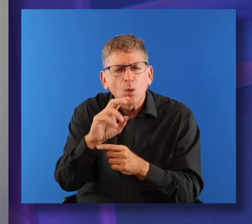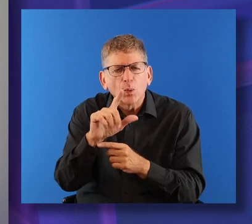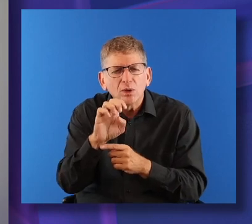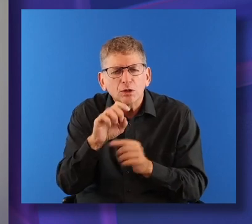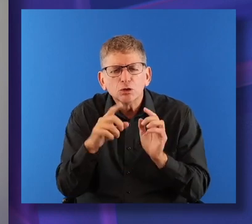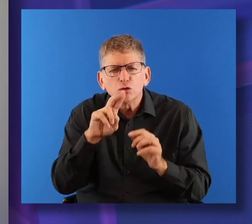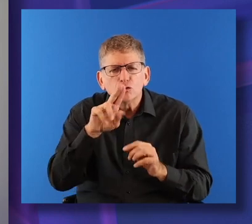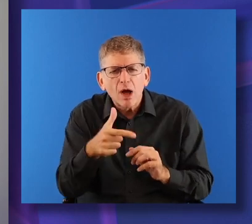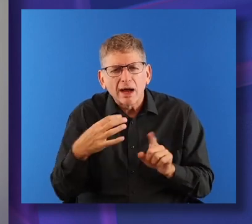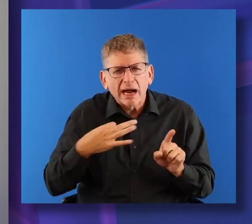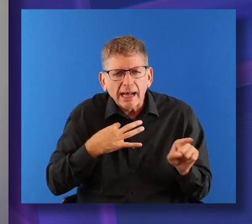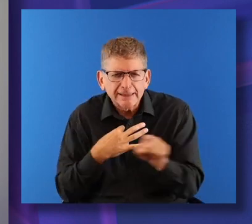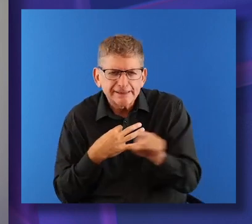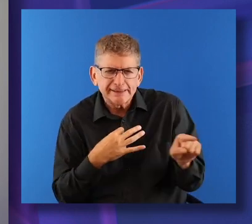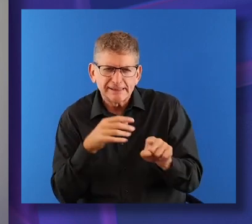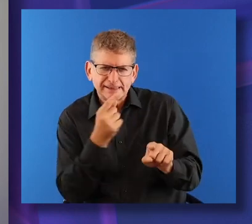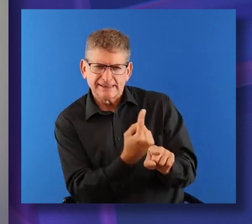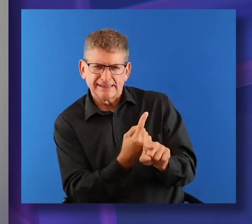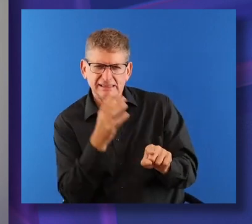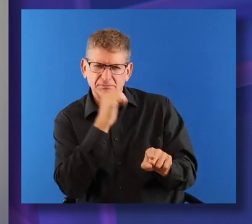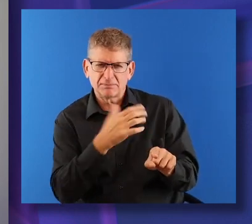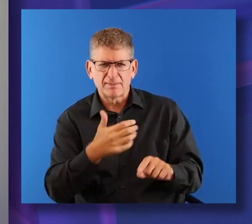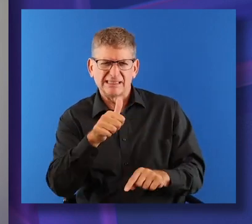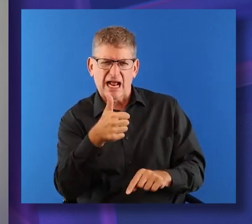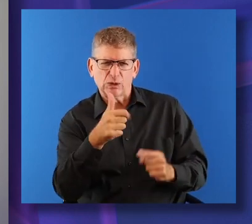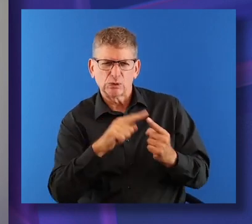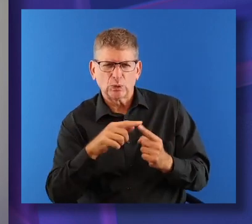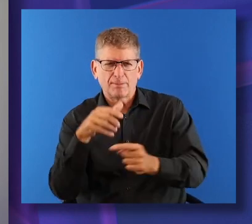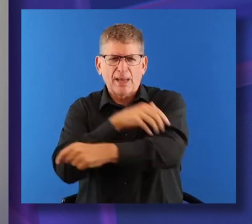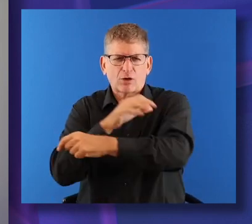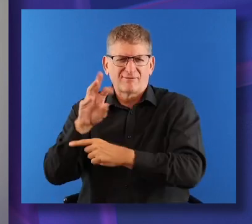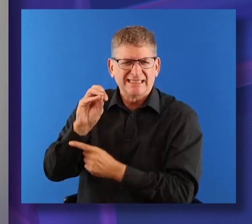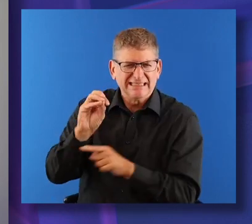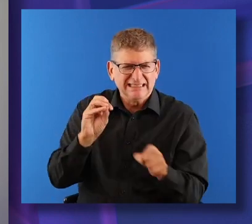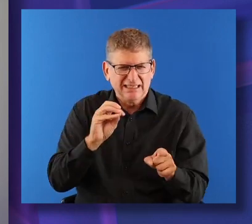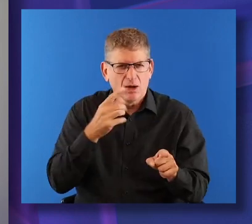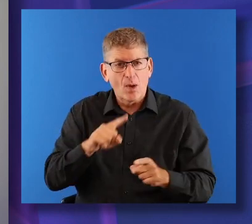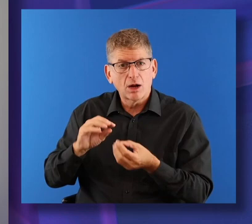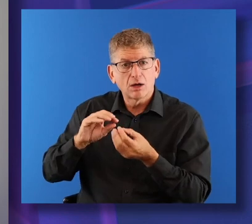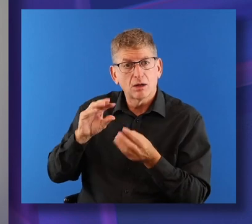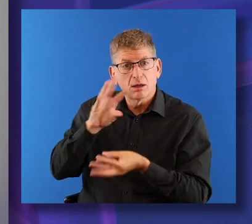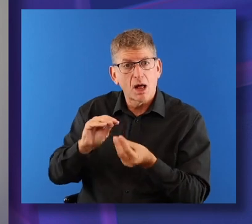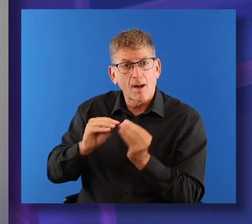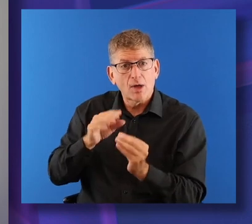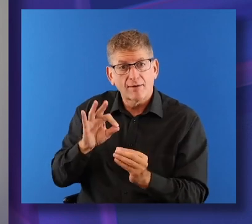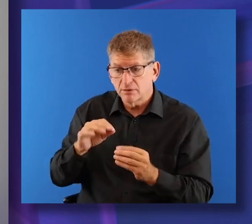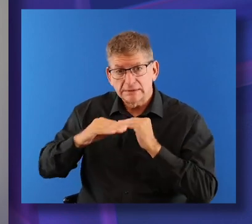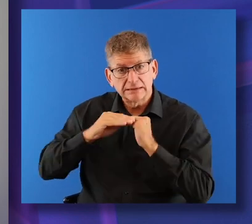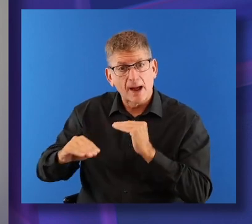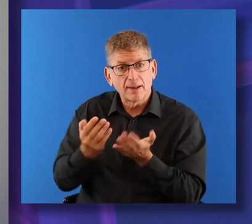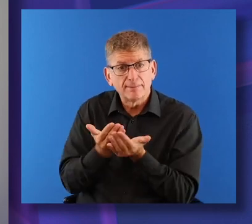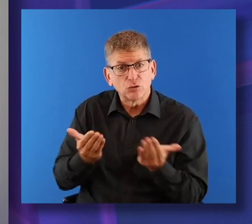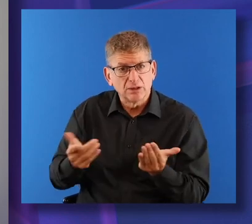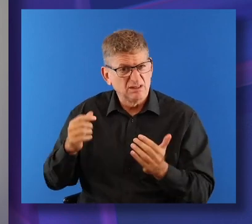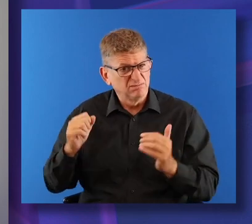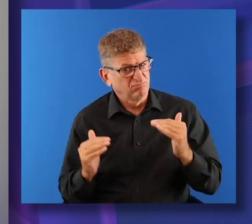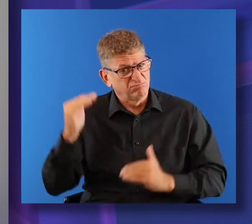stable materials could be as high as 10 to the power 180. That's roughly the square of the number of atoms in the known